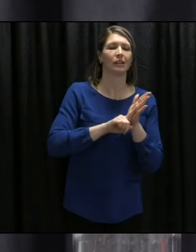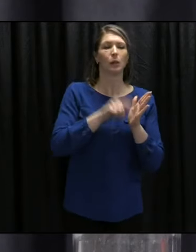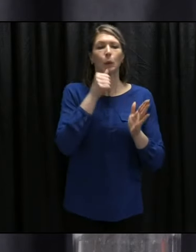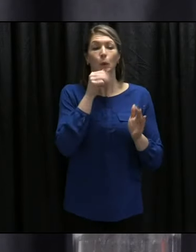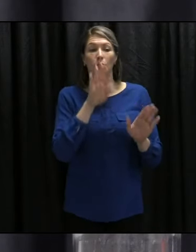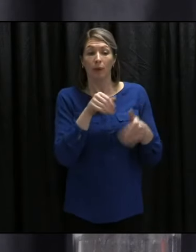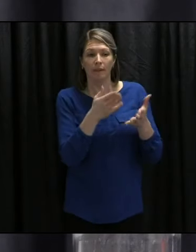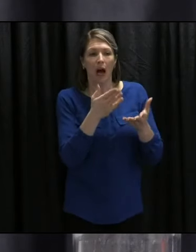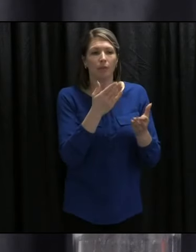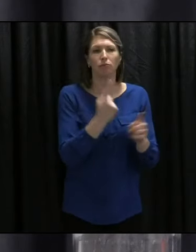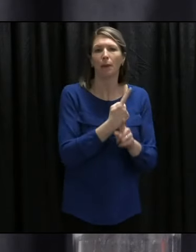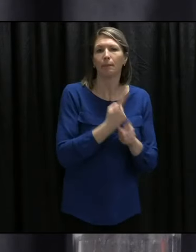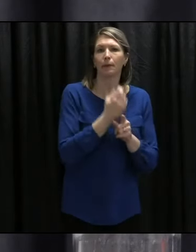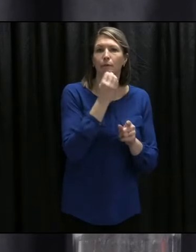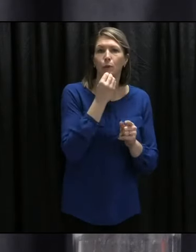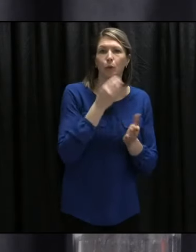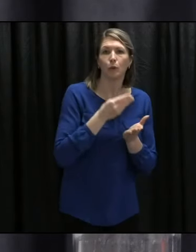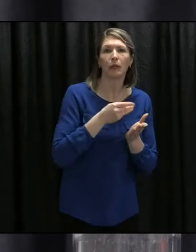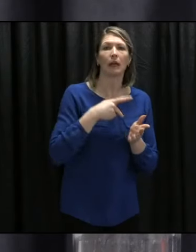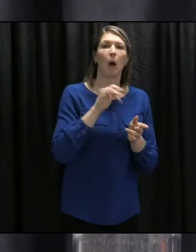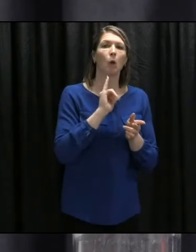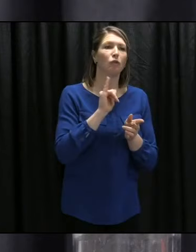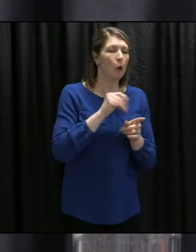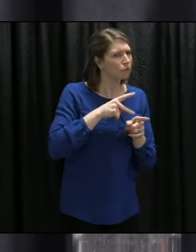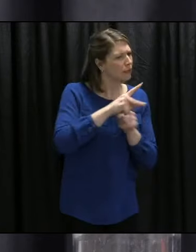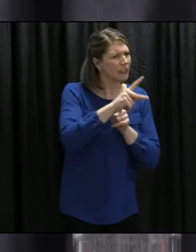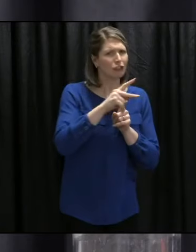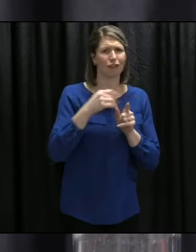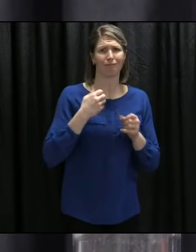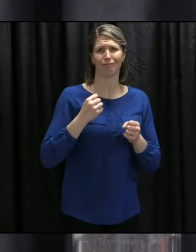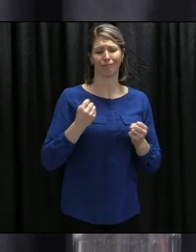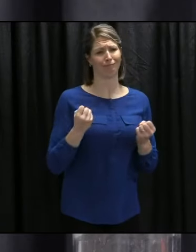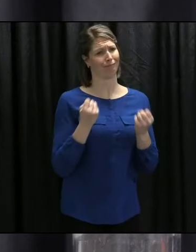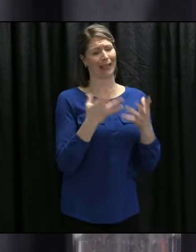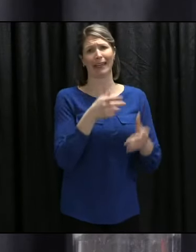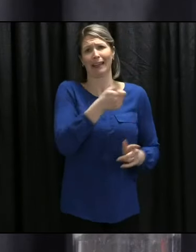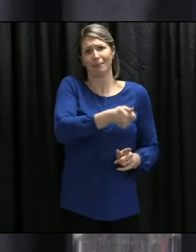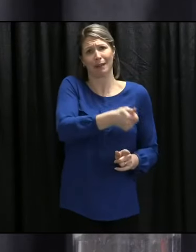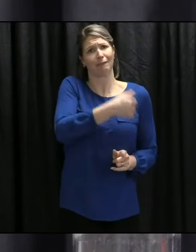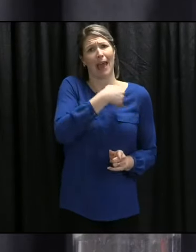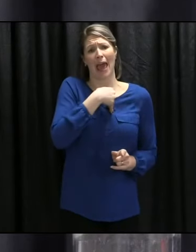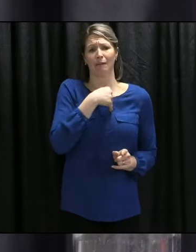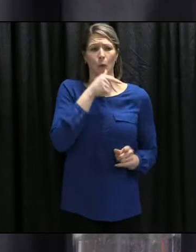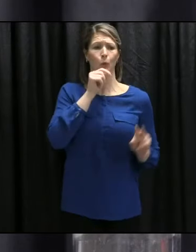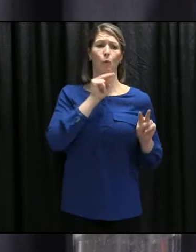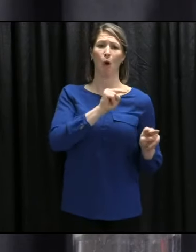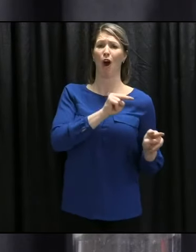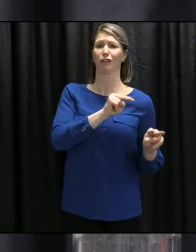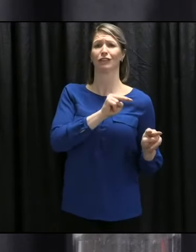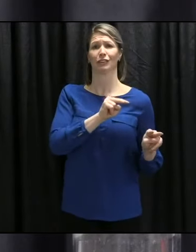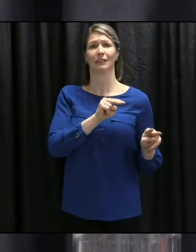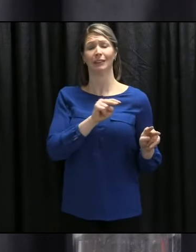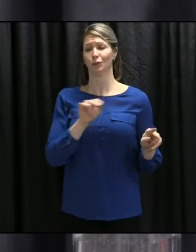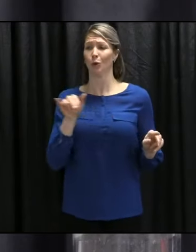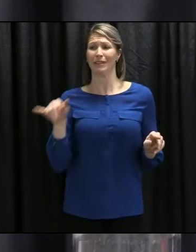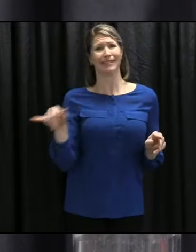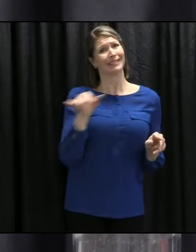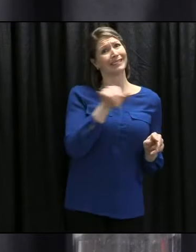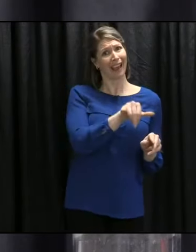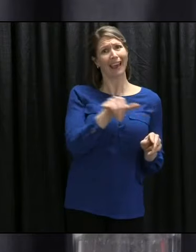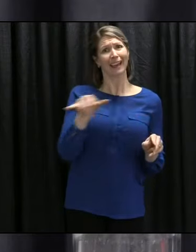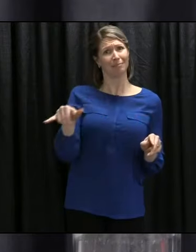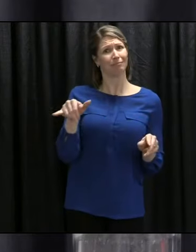infection prevention and control, then they have been engaged very much around some of the issues I spoke